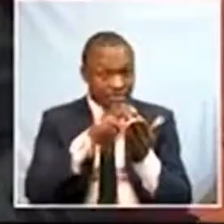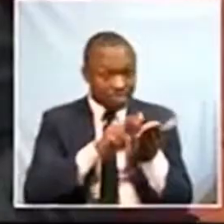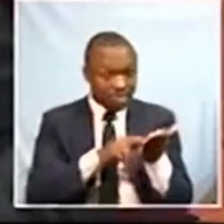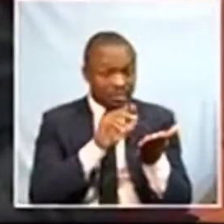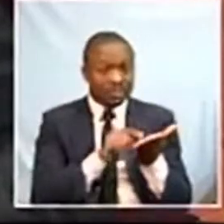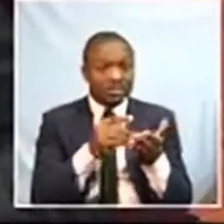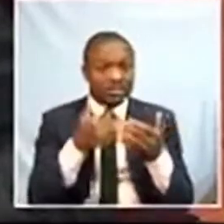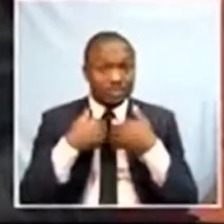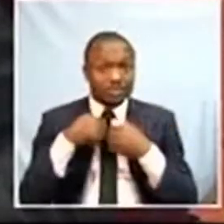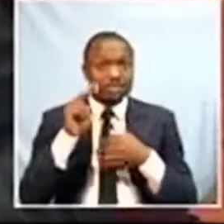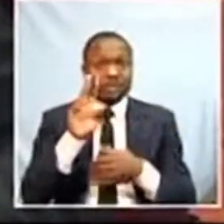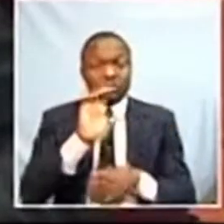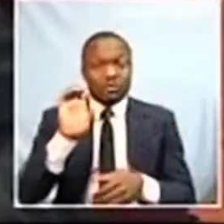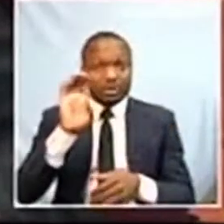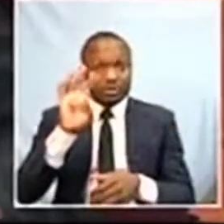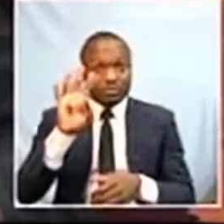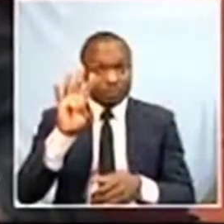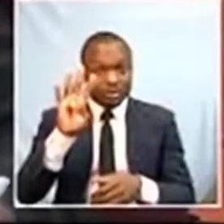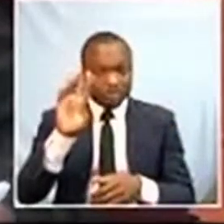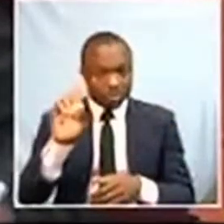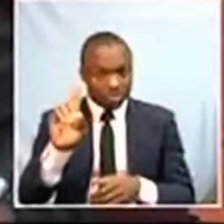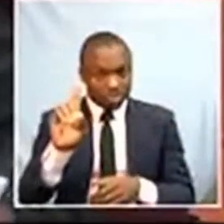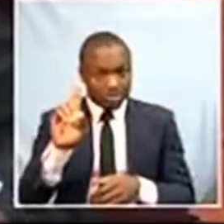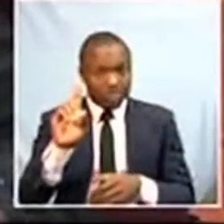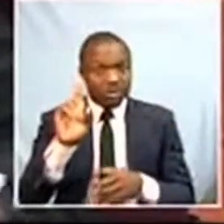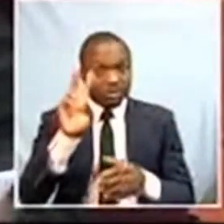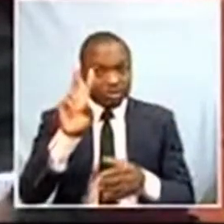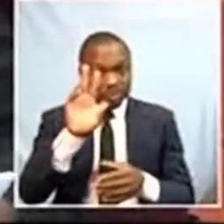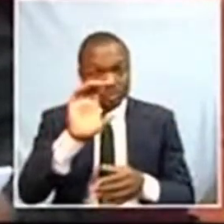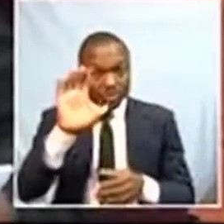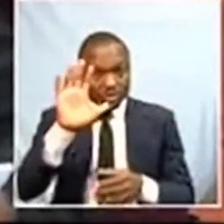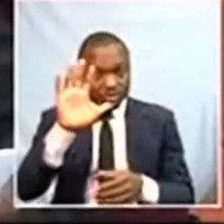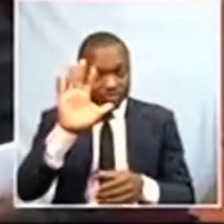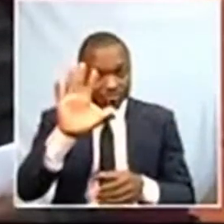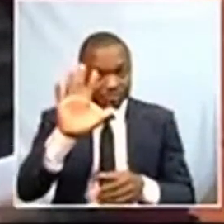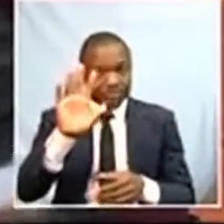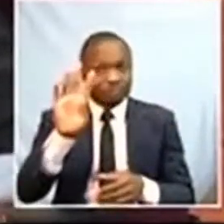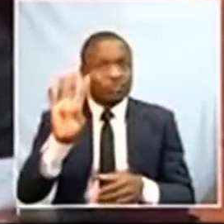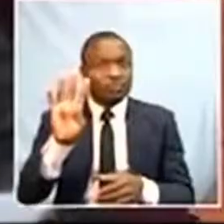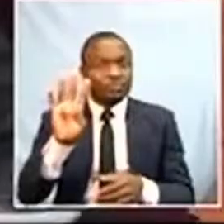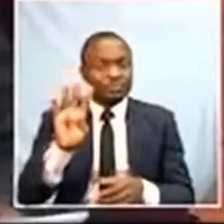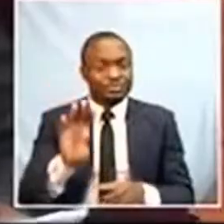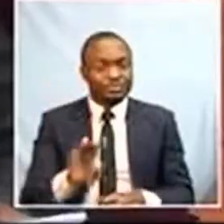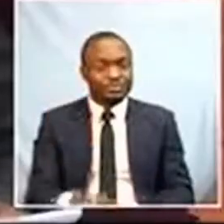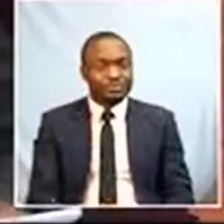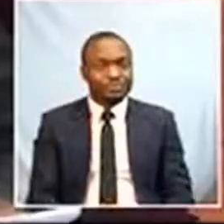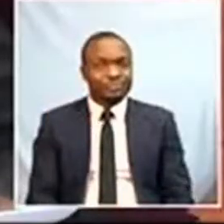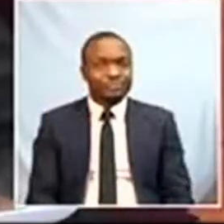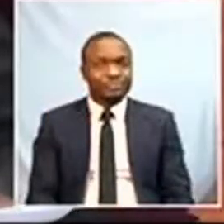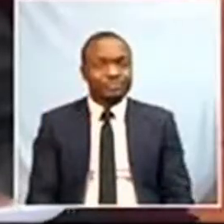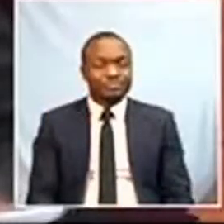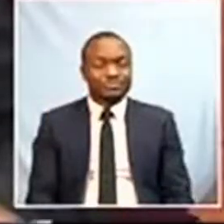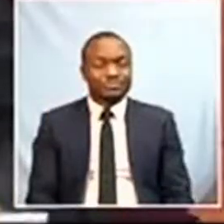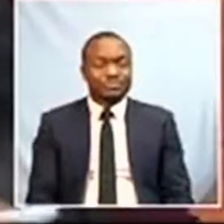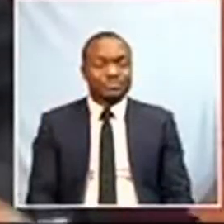then we have 241, and then we have 254.